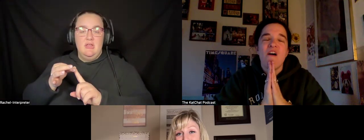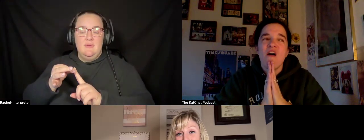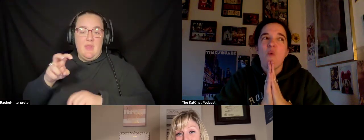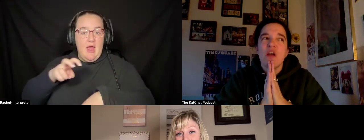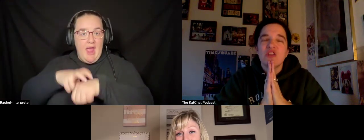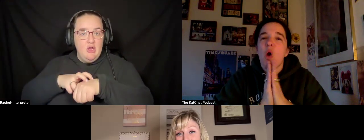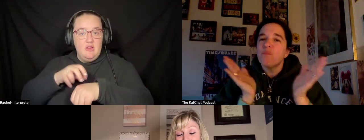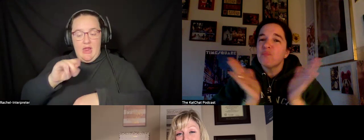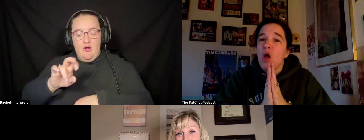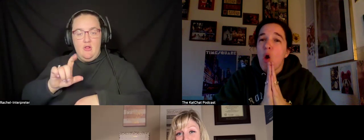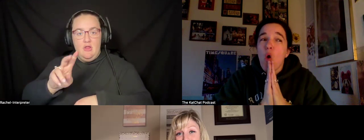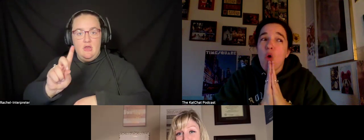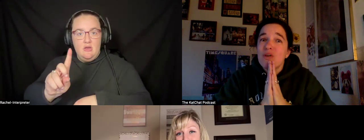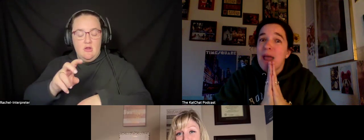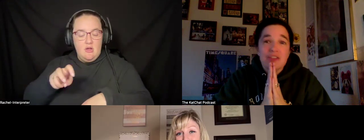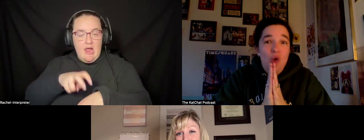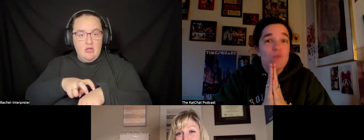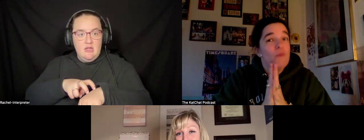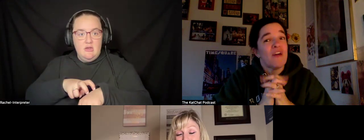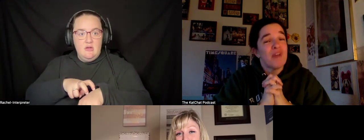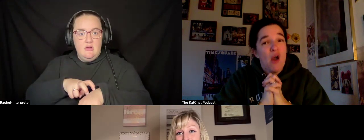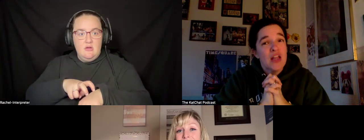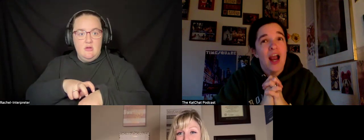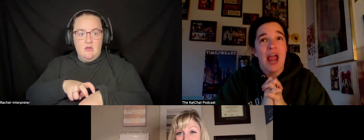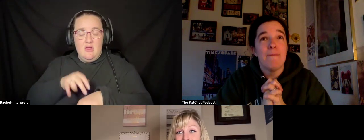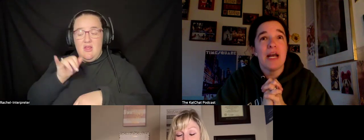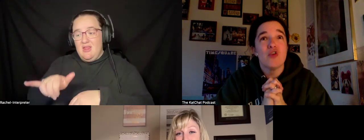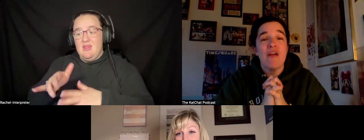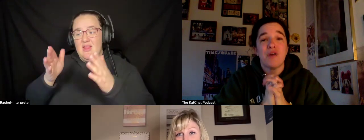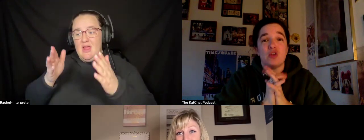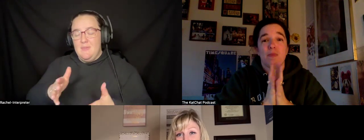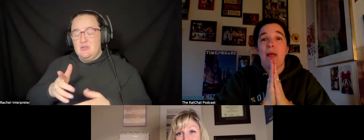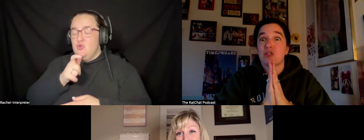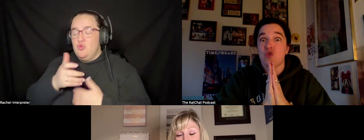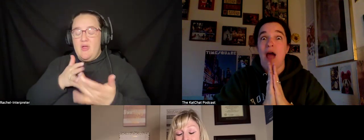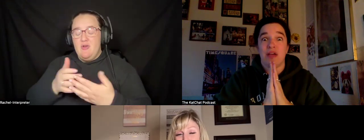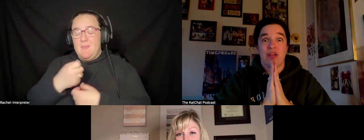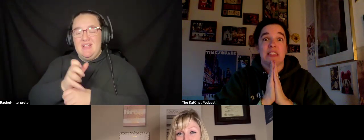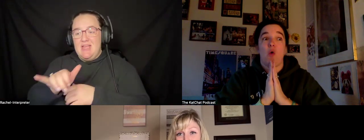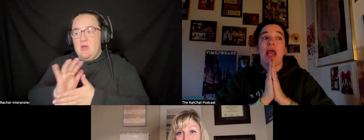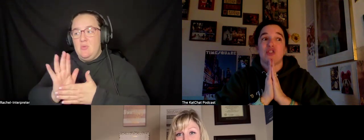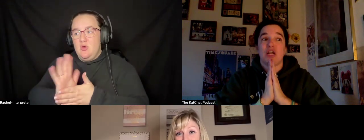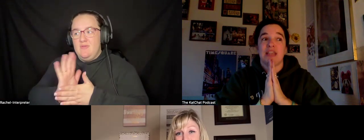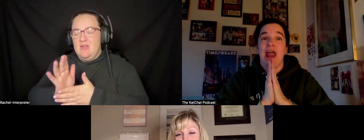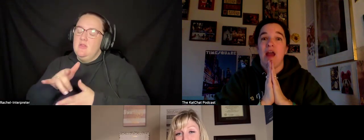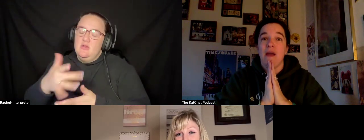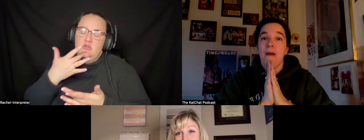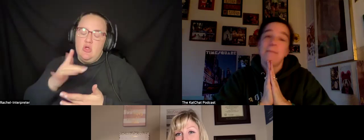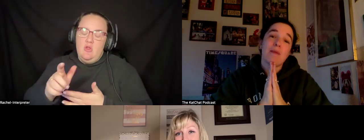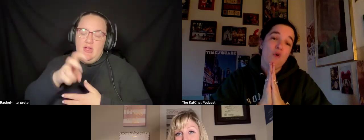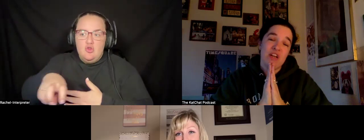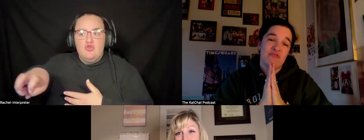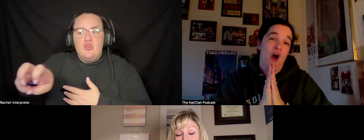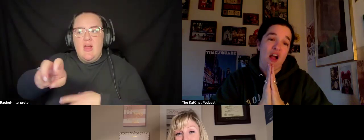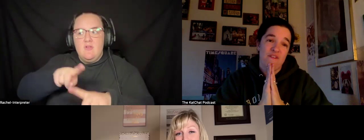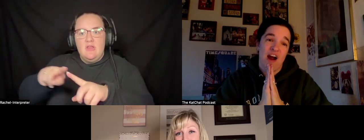uh, so whoever made those movies are very lucky and really grateful to be able to travel to these locations and